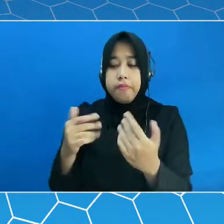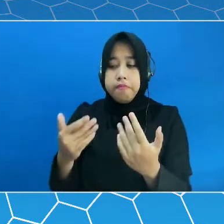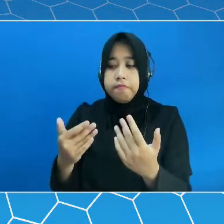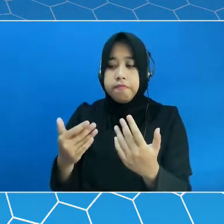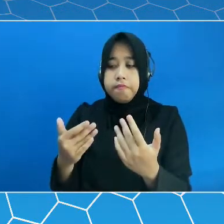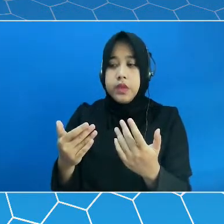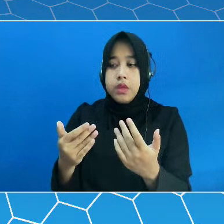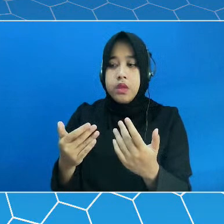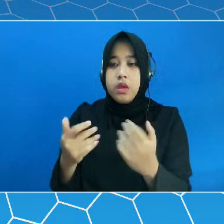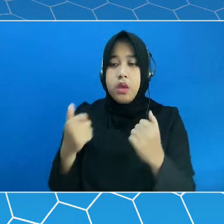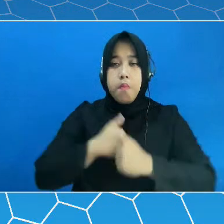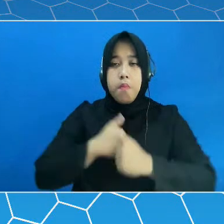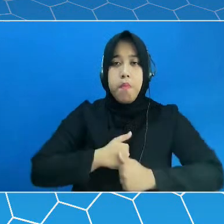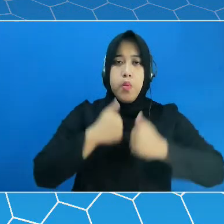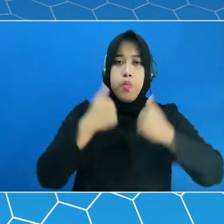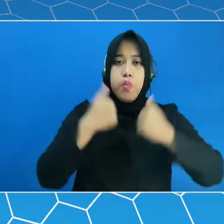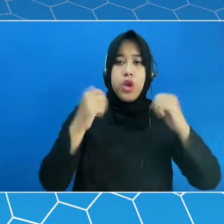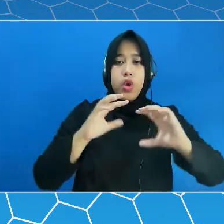improve longer-term